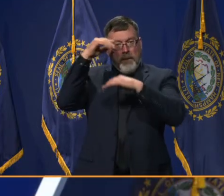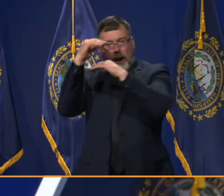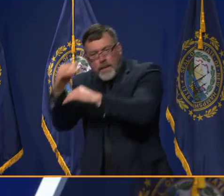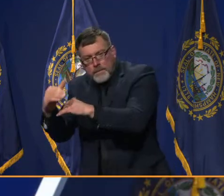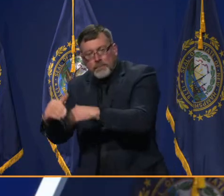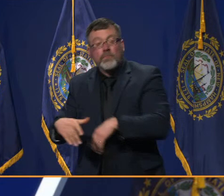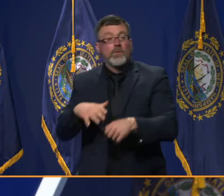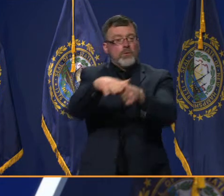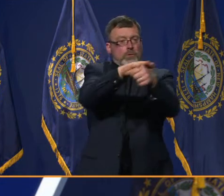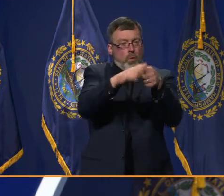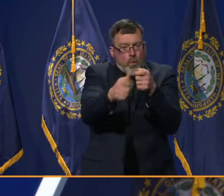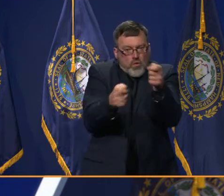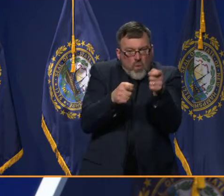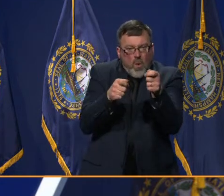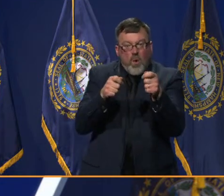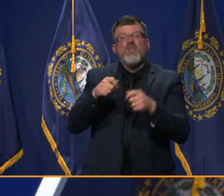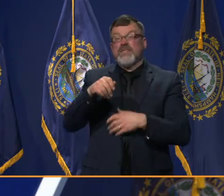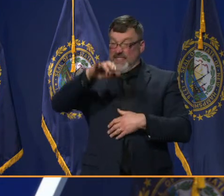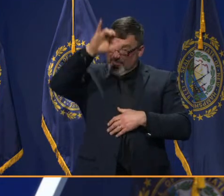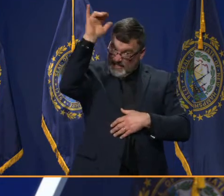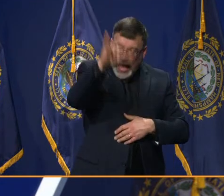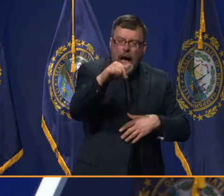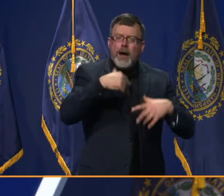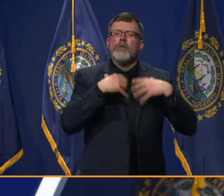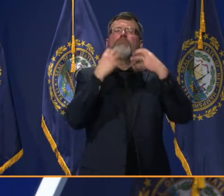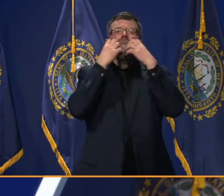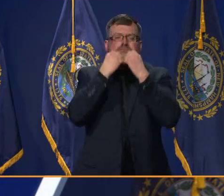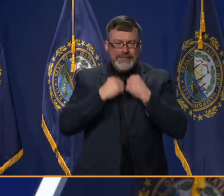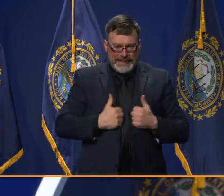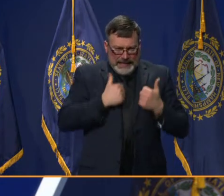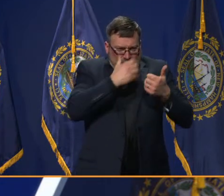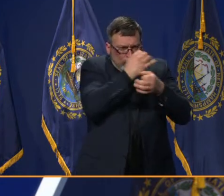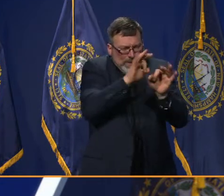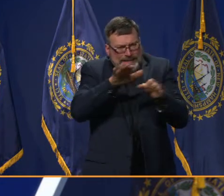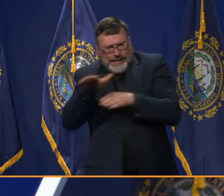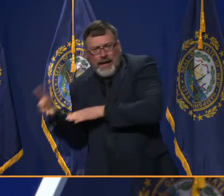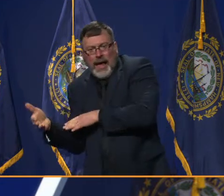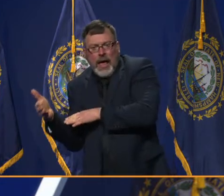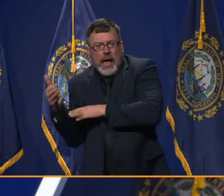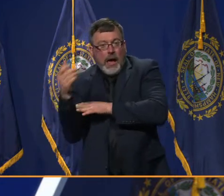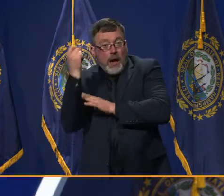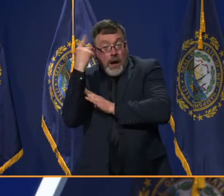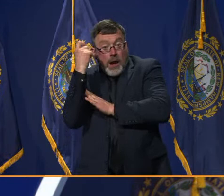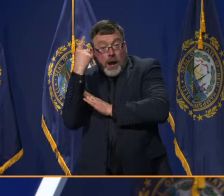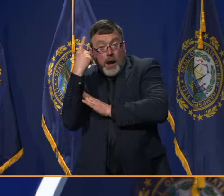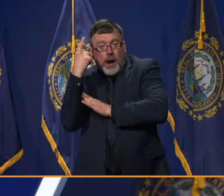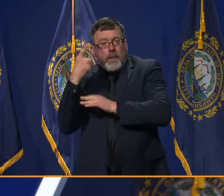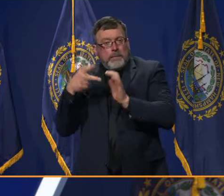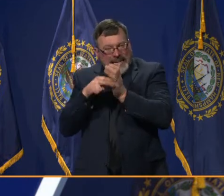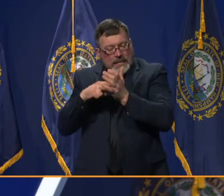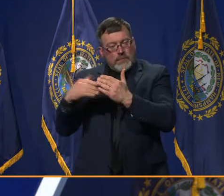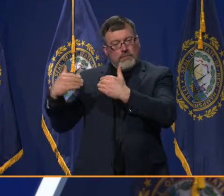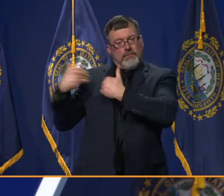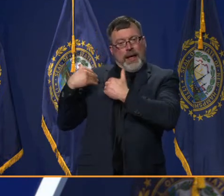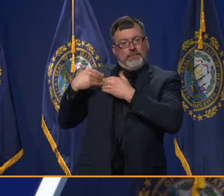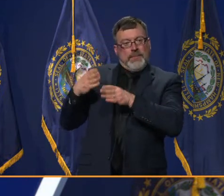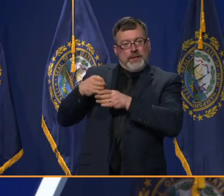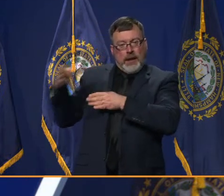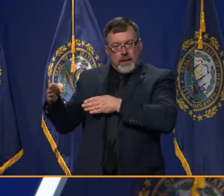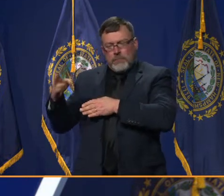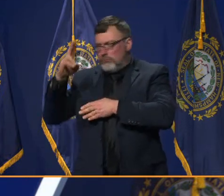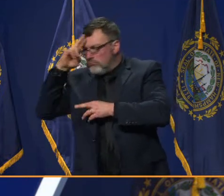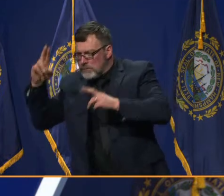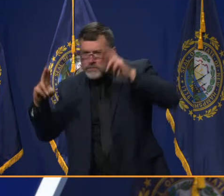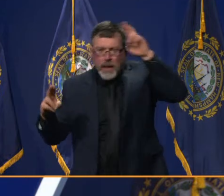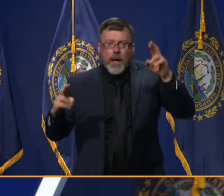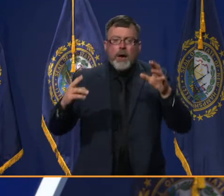our live free or die culture, but not at the expense of being good and a reasonable neighbor. Even though it's not written on a license plate, the New